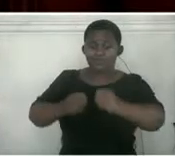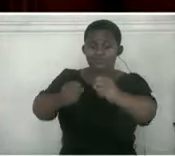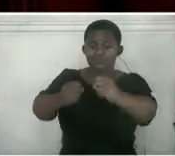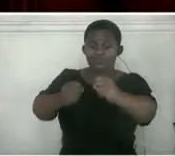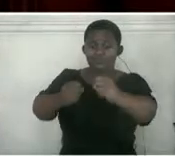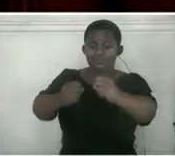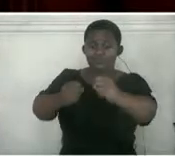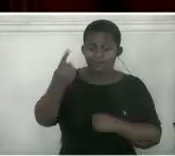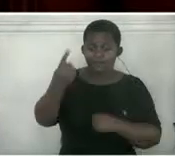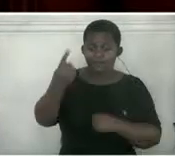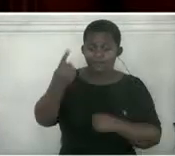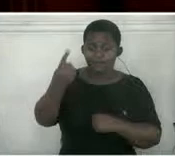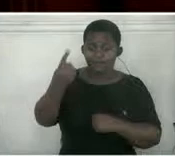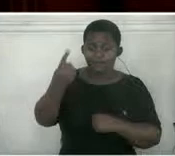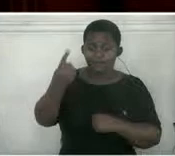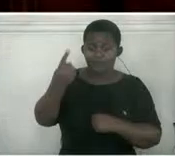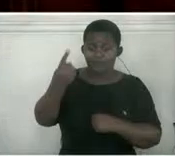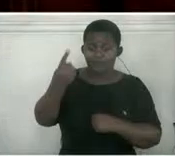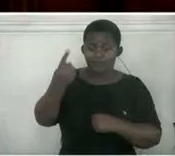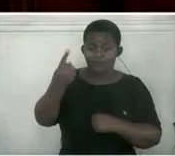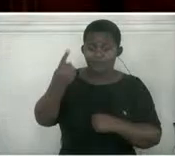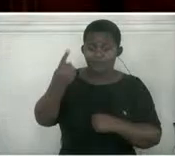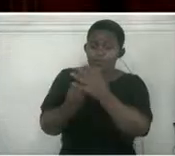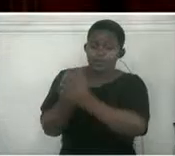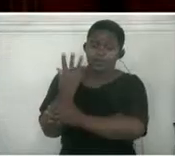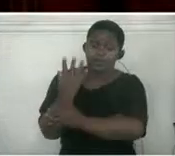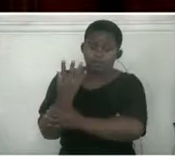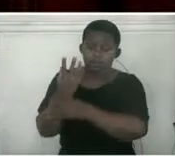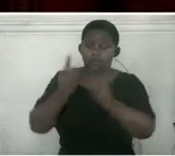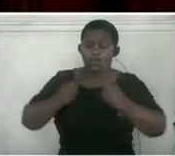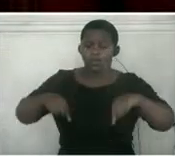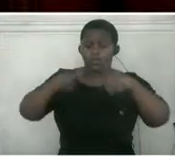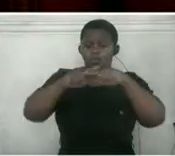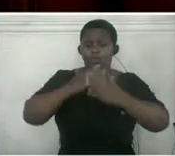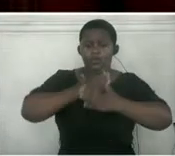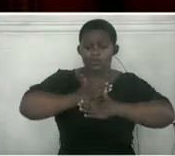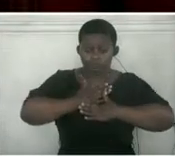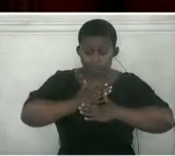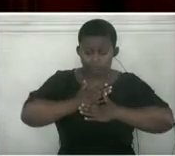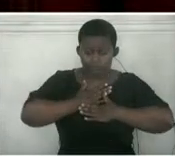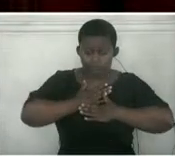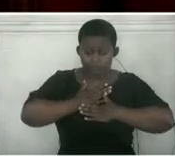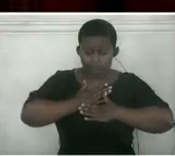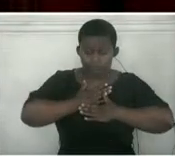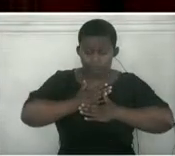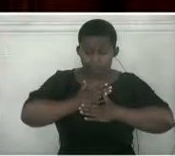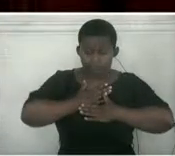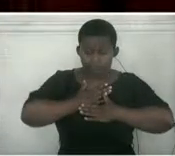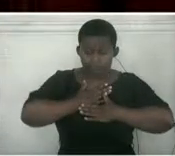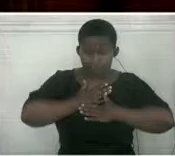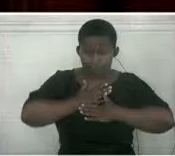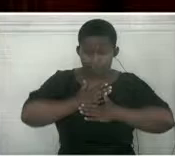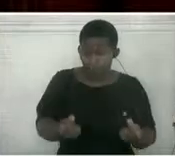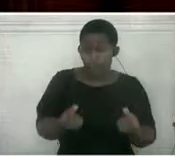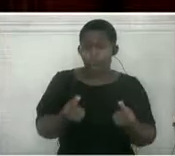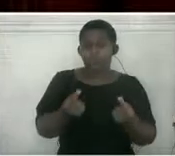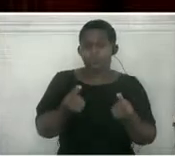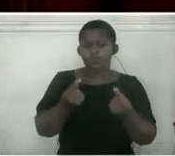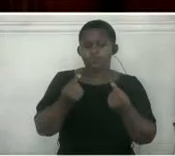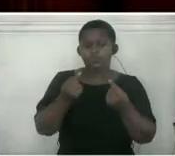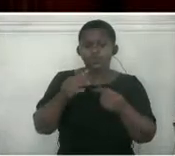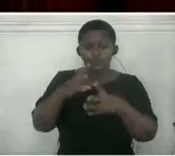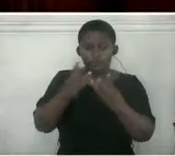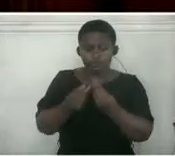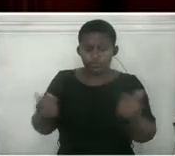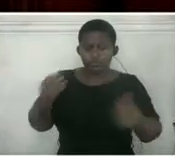as for the country's economic growth. We are pleased with the progress done on addressing congestion at